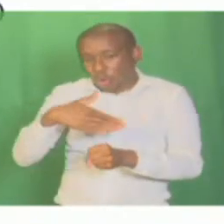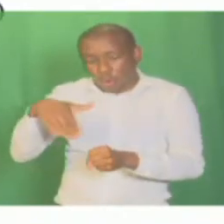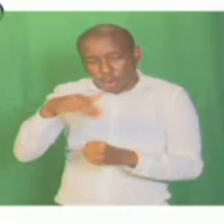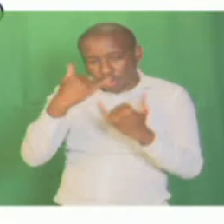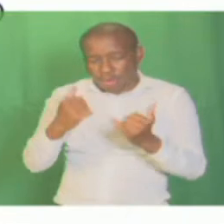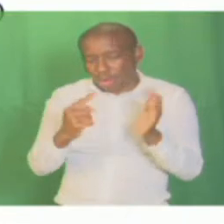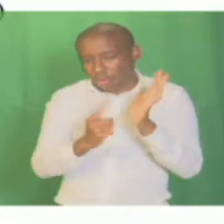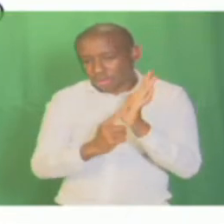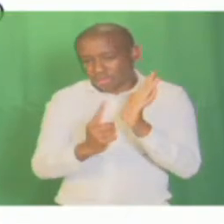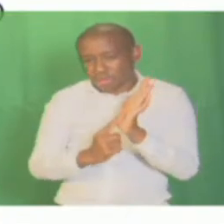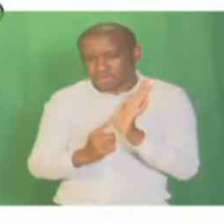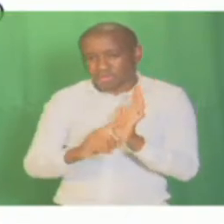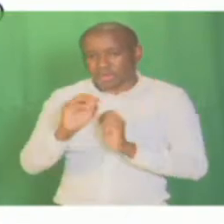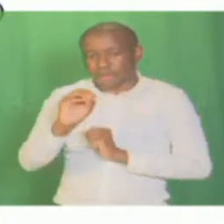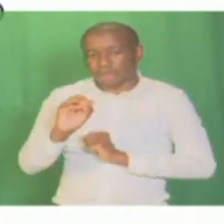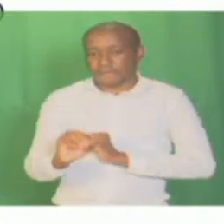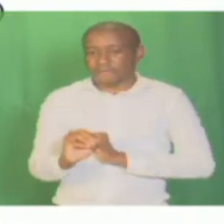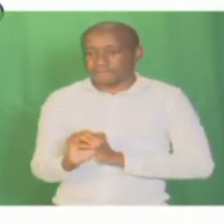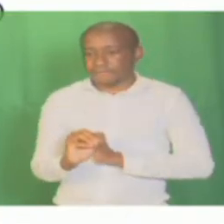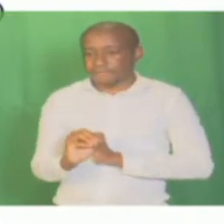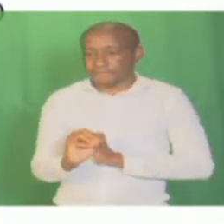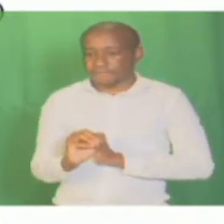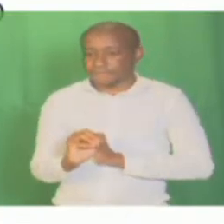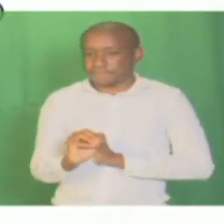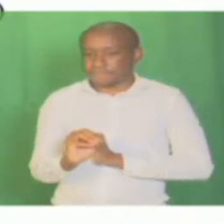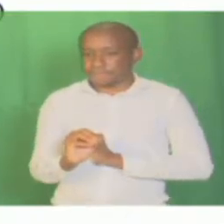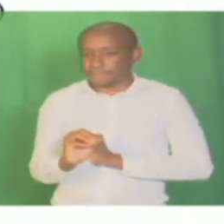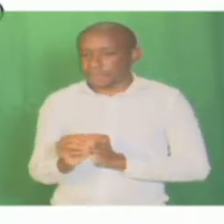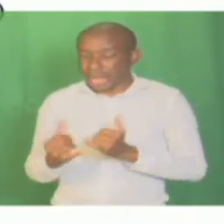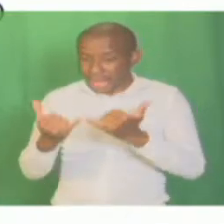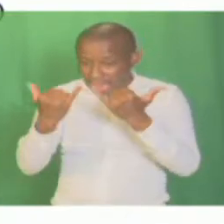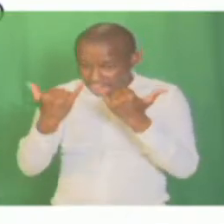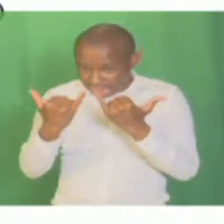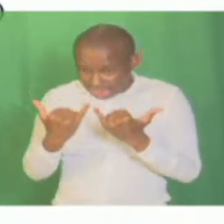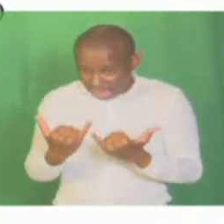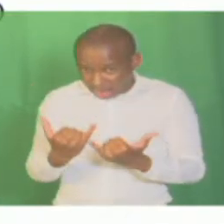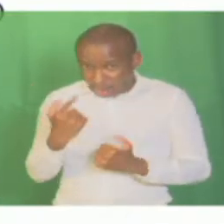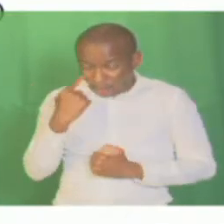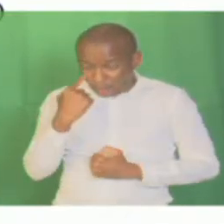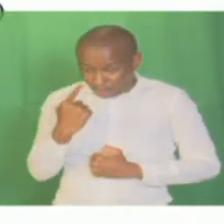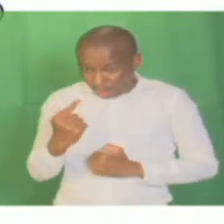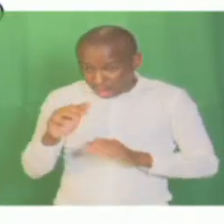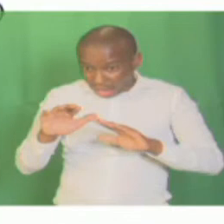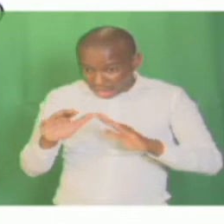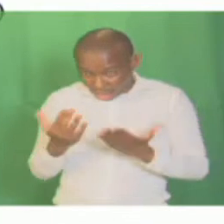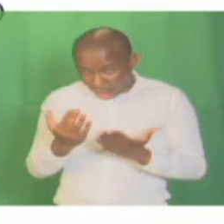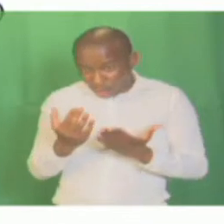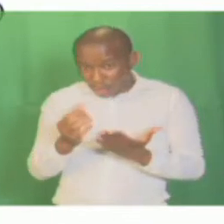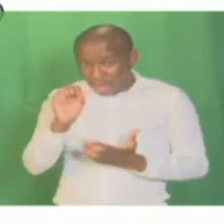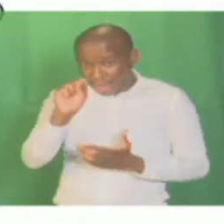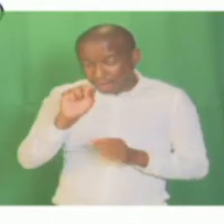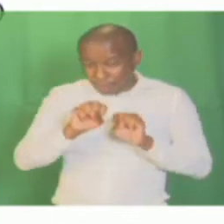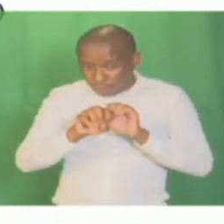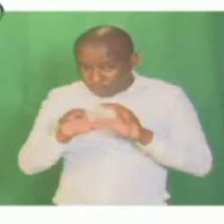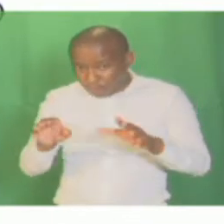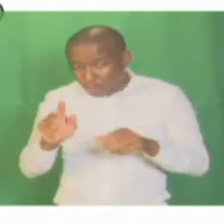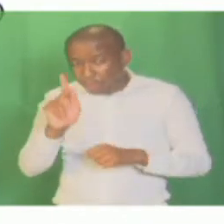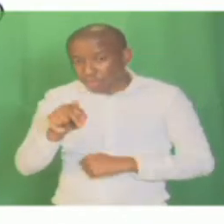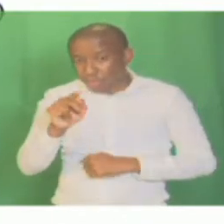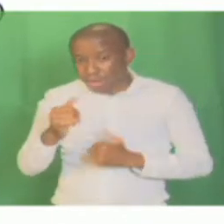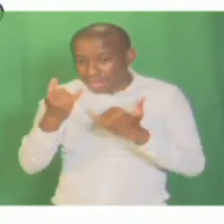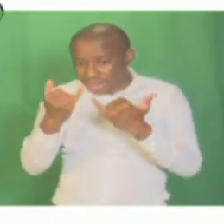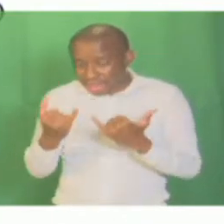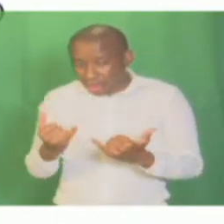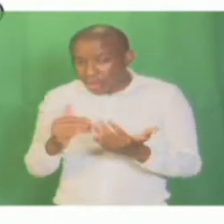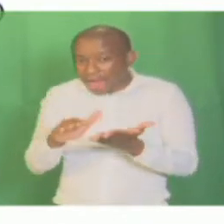are going to be using today. Let us use the spreading or distributive property to find